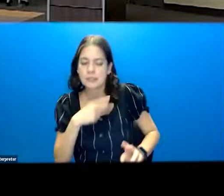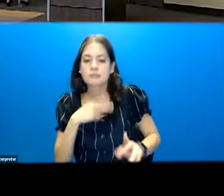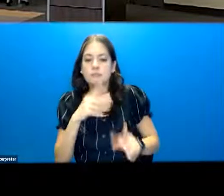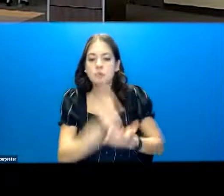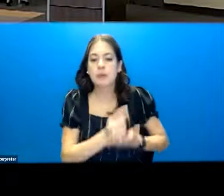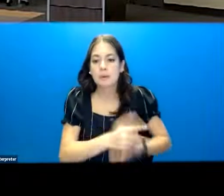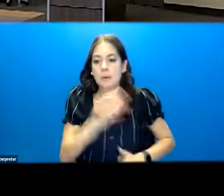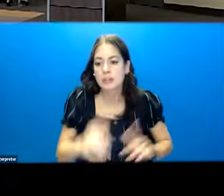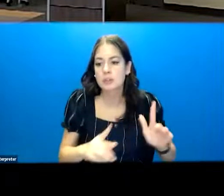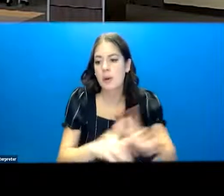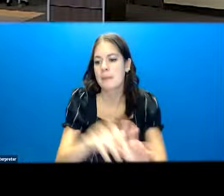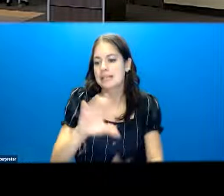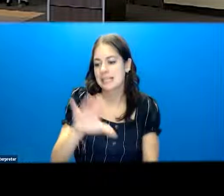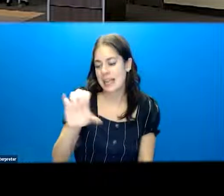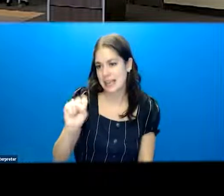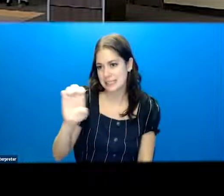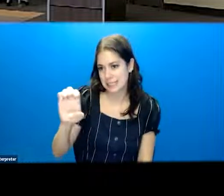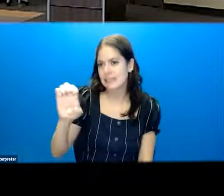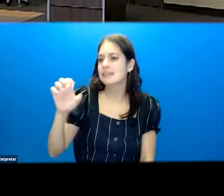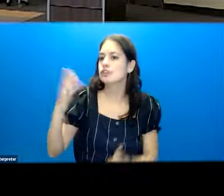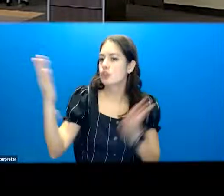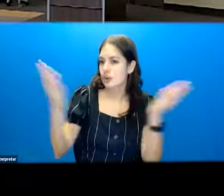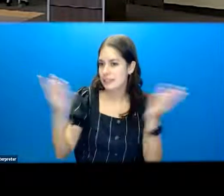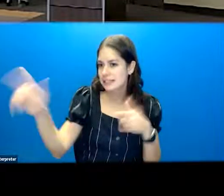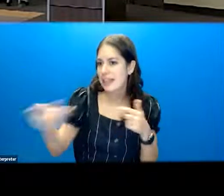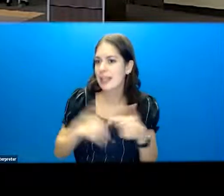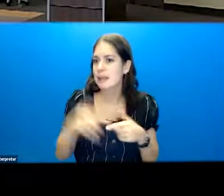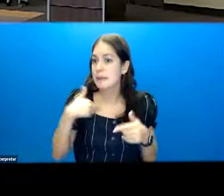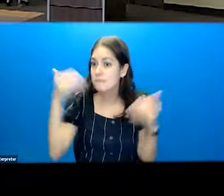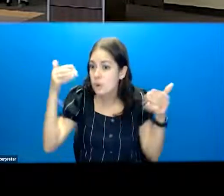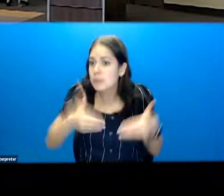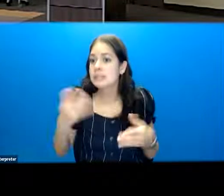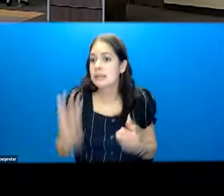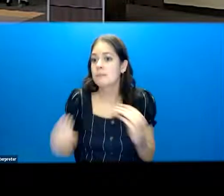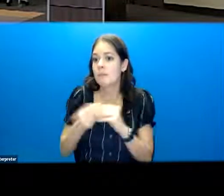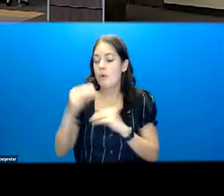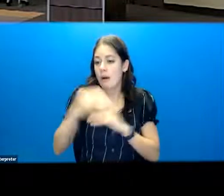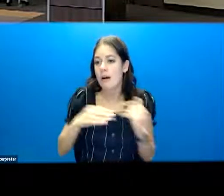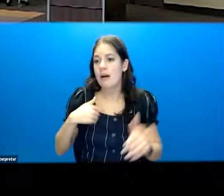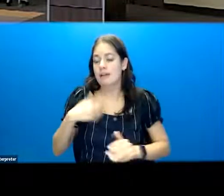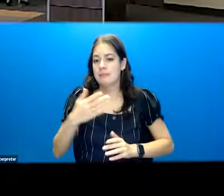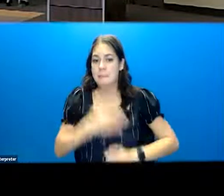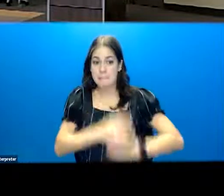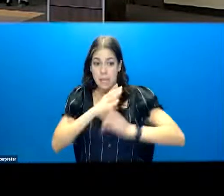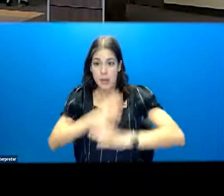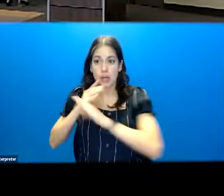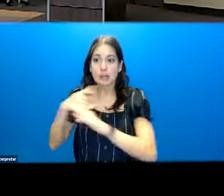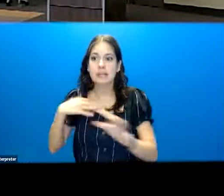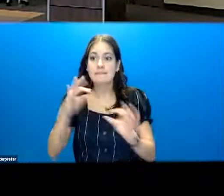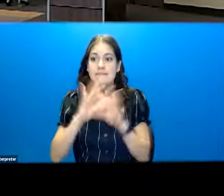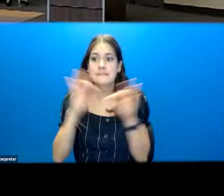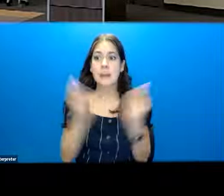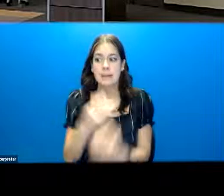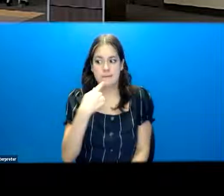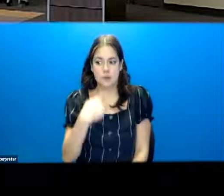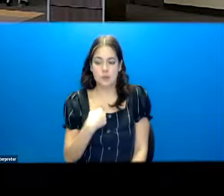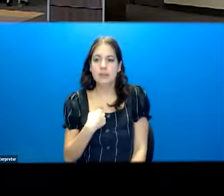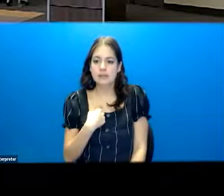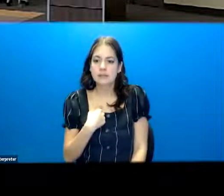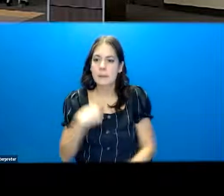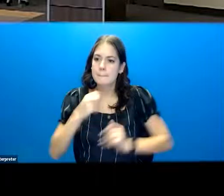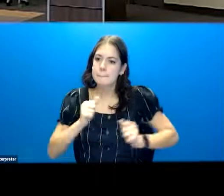at CSC services. And then I'm going to be really focusing more on what barriers and what family members have told us are some